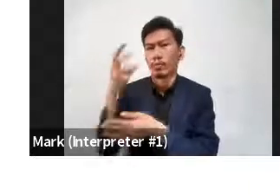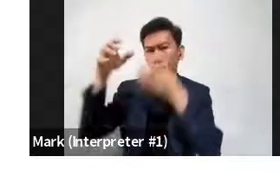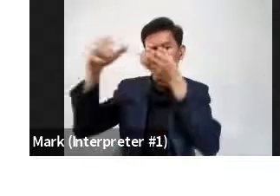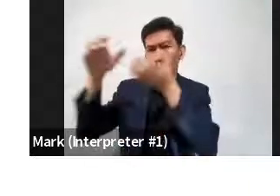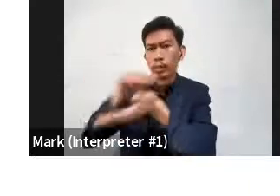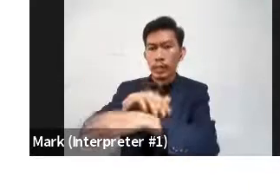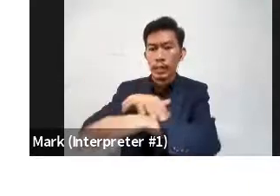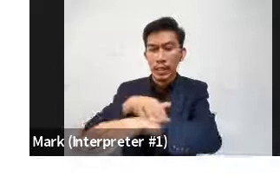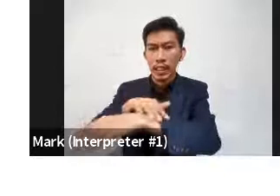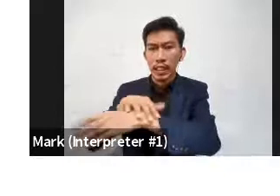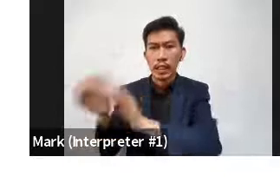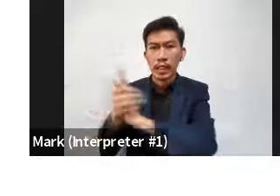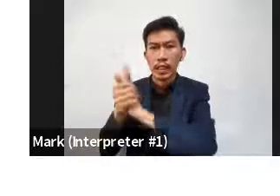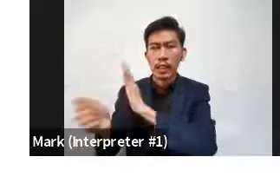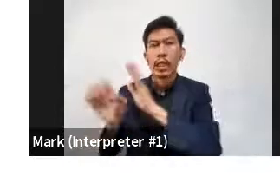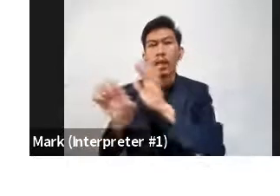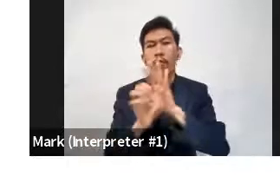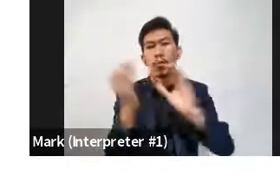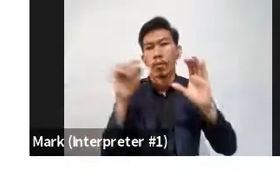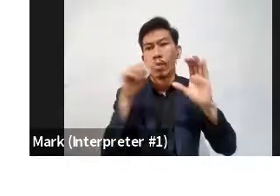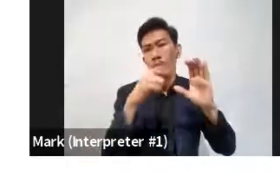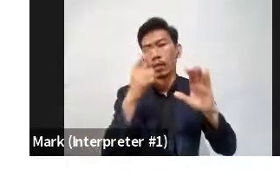workers compared to other countries like Thailand, etc.